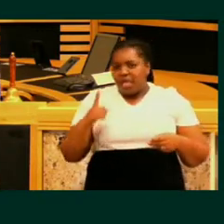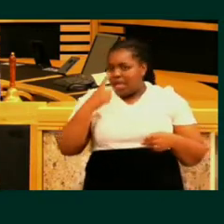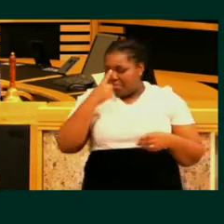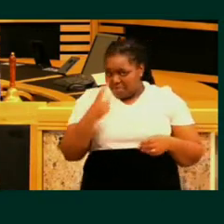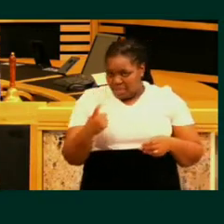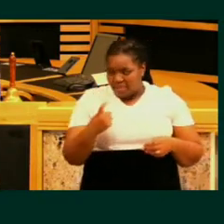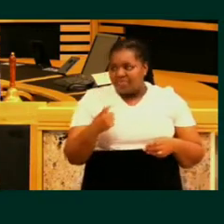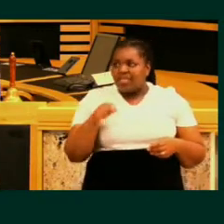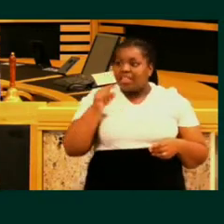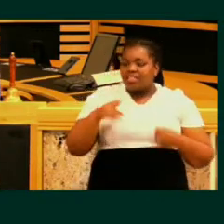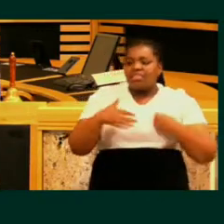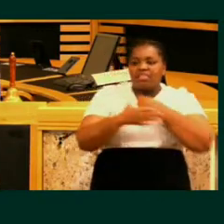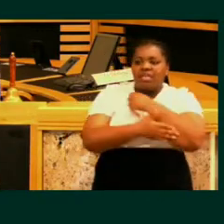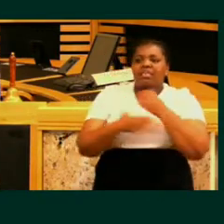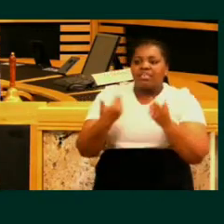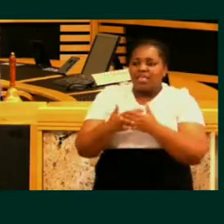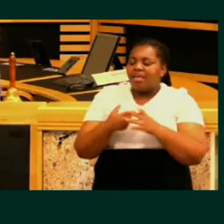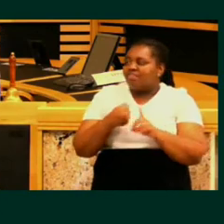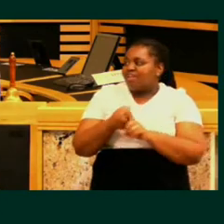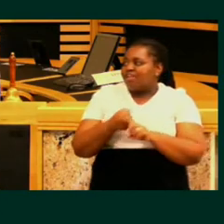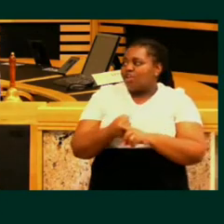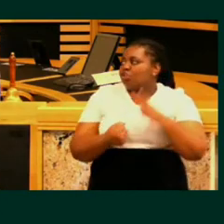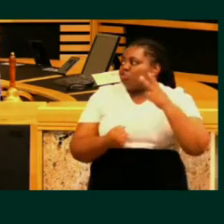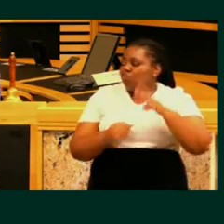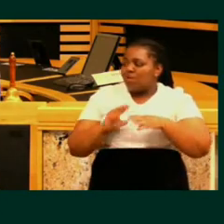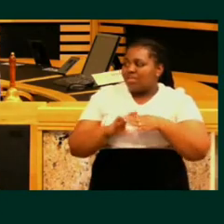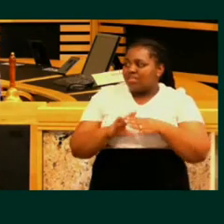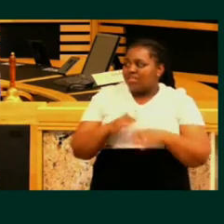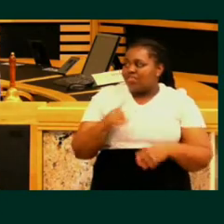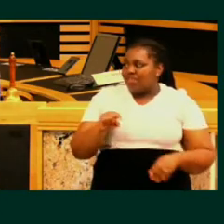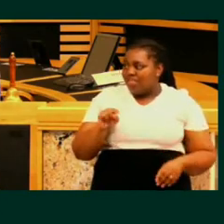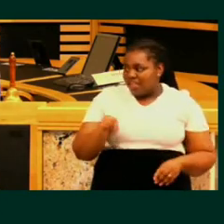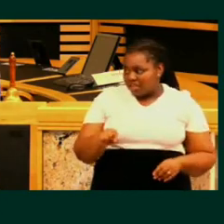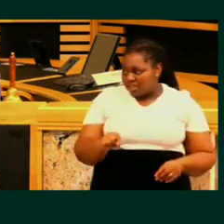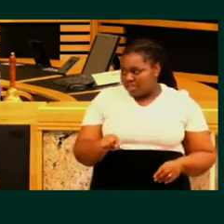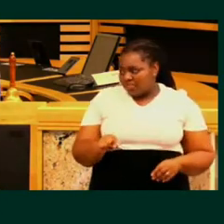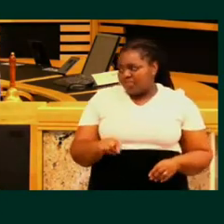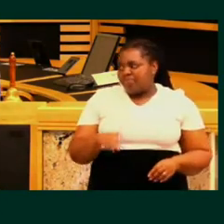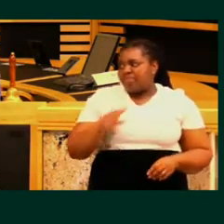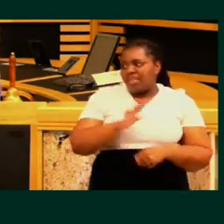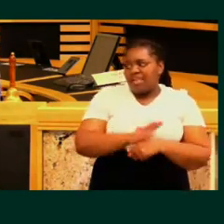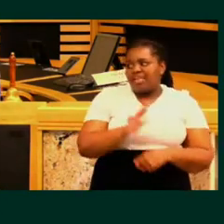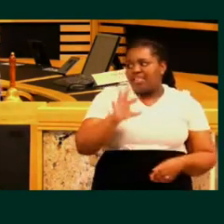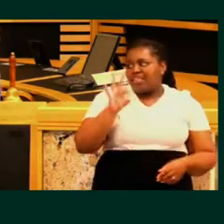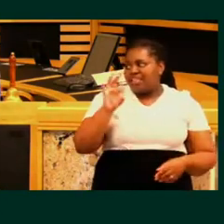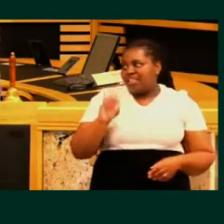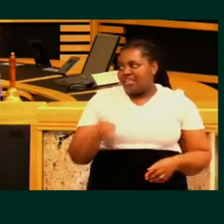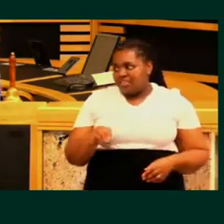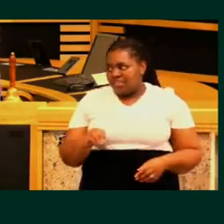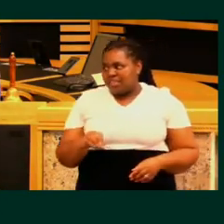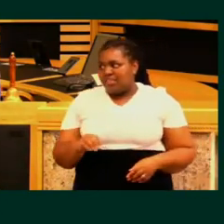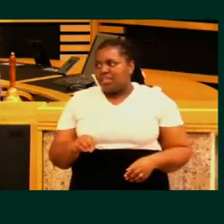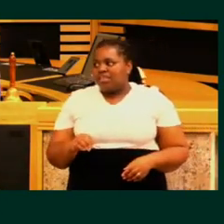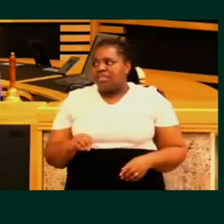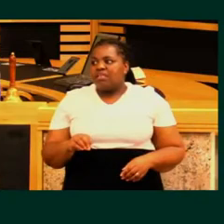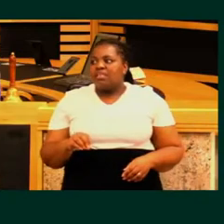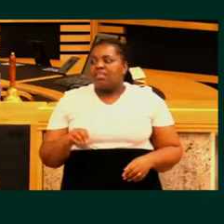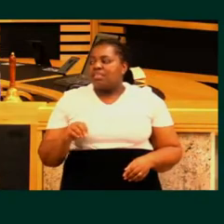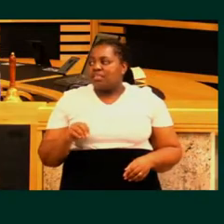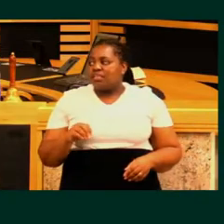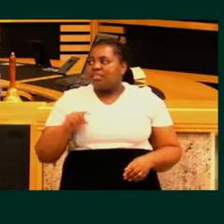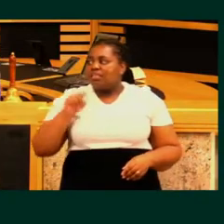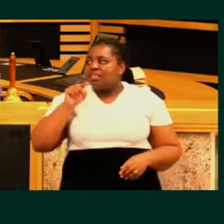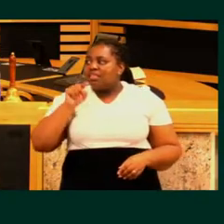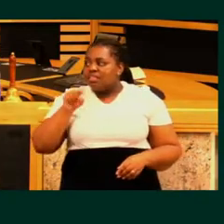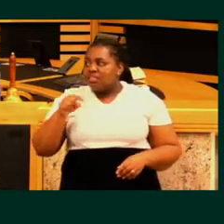that this country can fight and there are two reasons for that in 1913 when land dispo I mean when the lands were